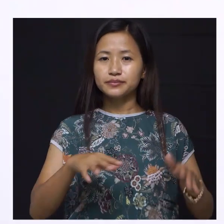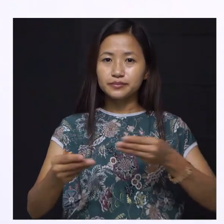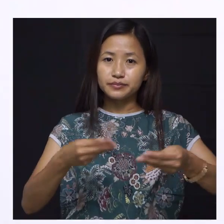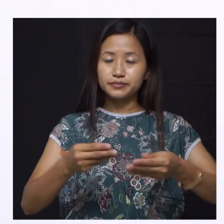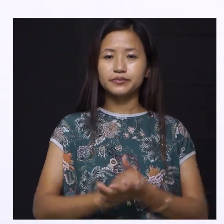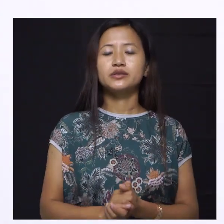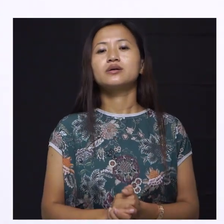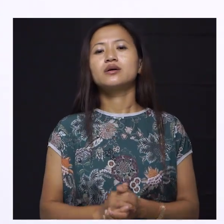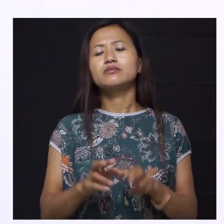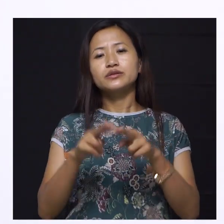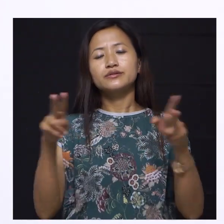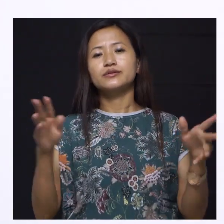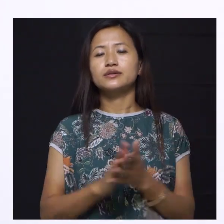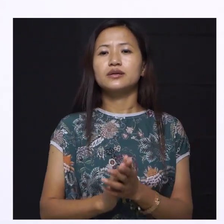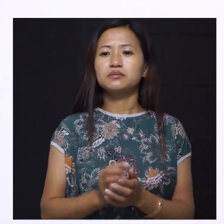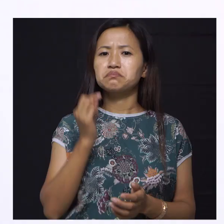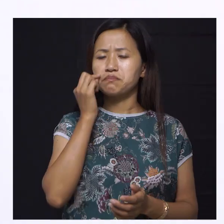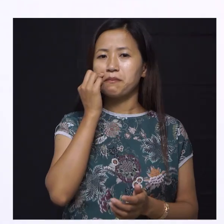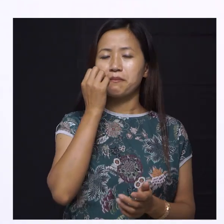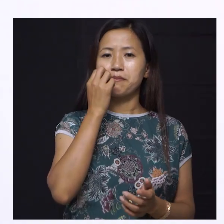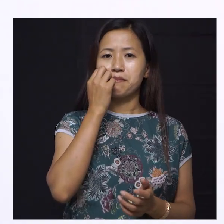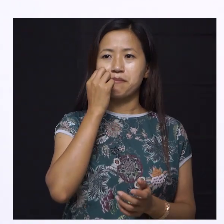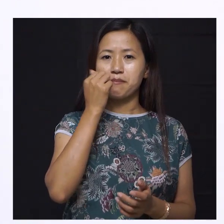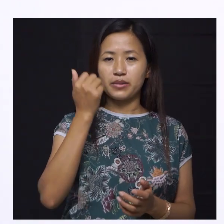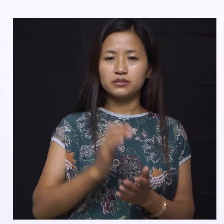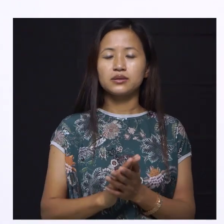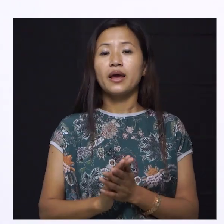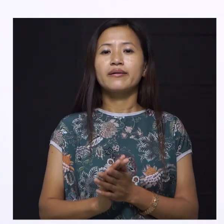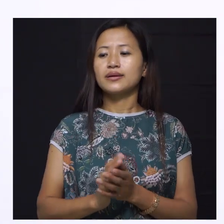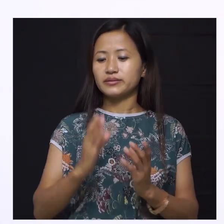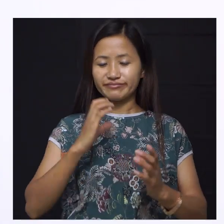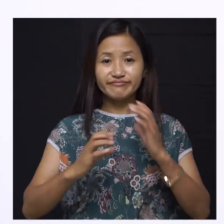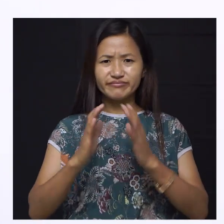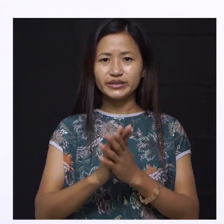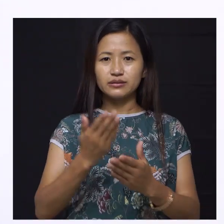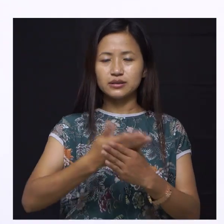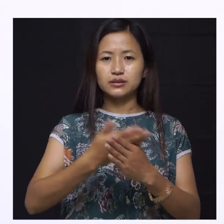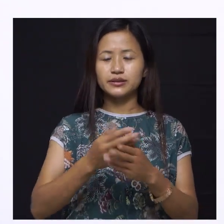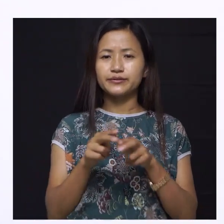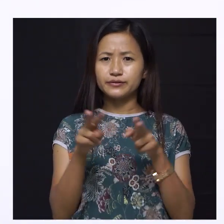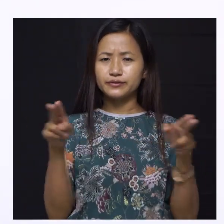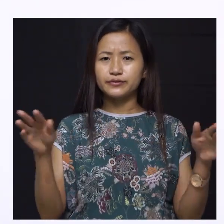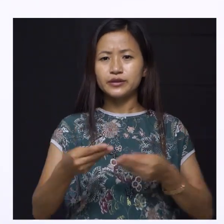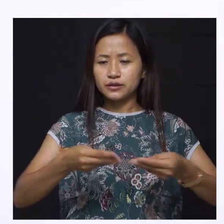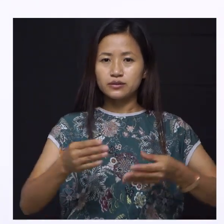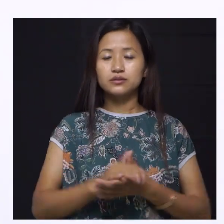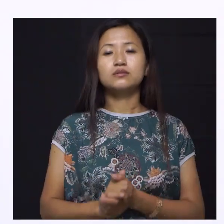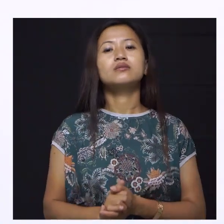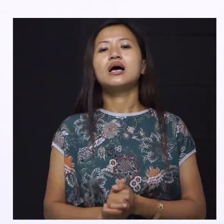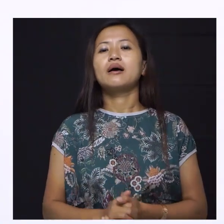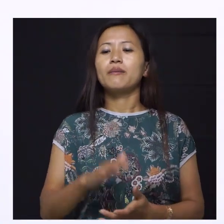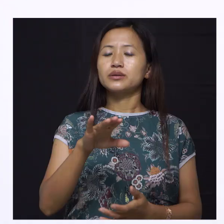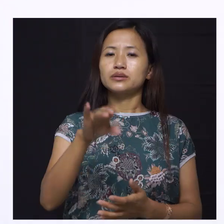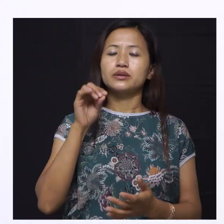the character of a male-like character because she had to shoulder responsibilities. Why? When Bartley is still there, but